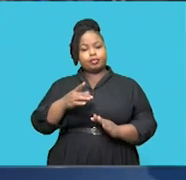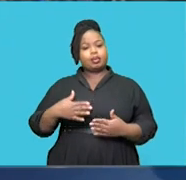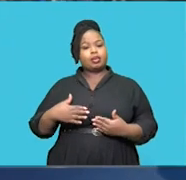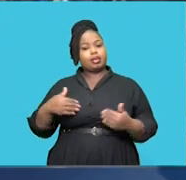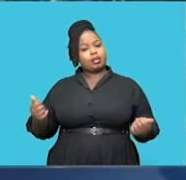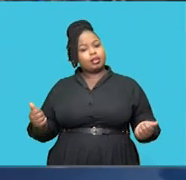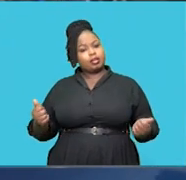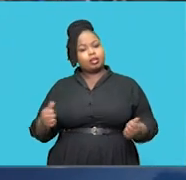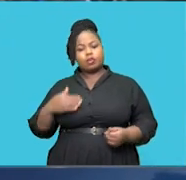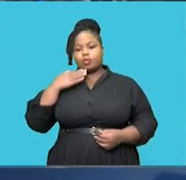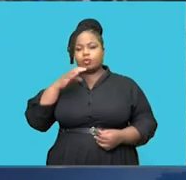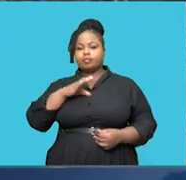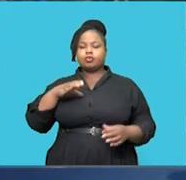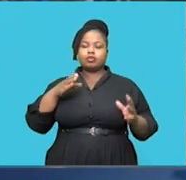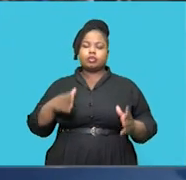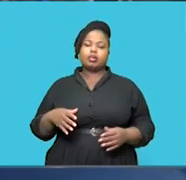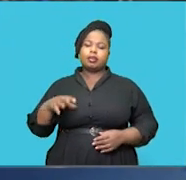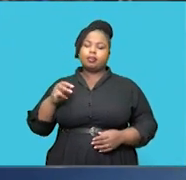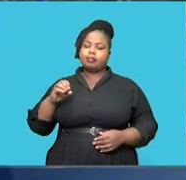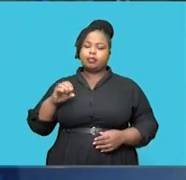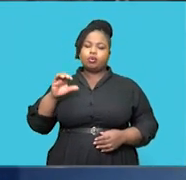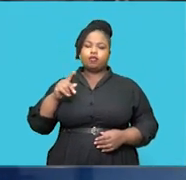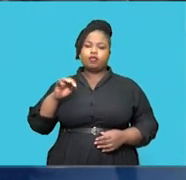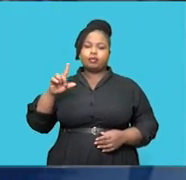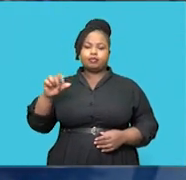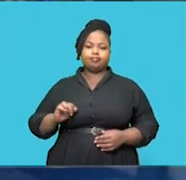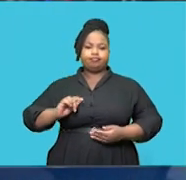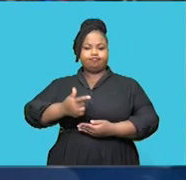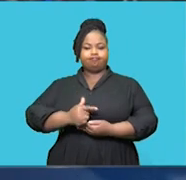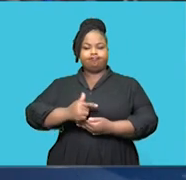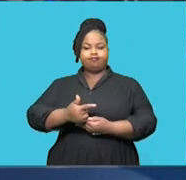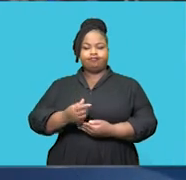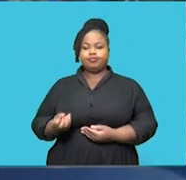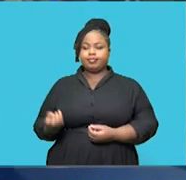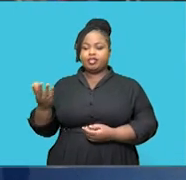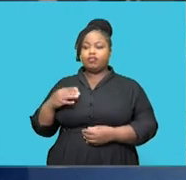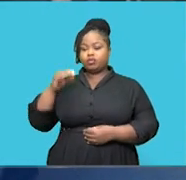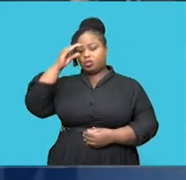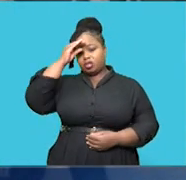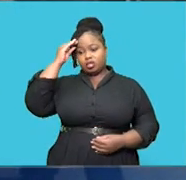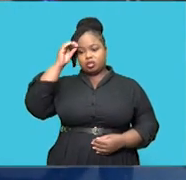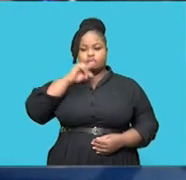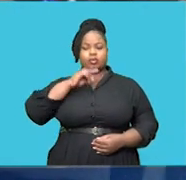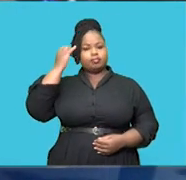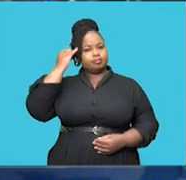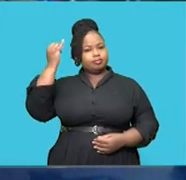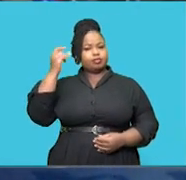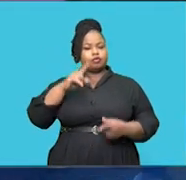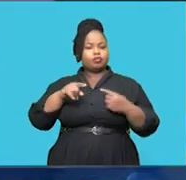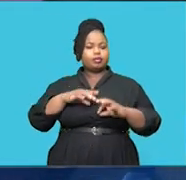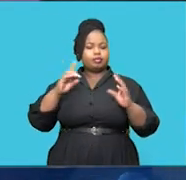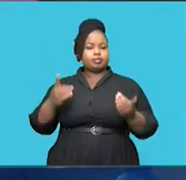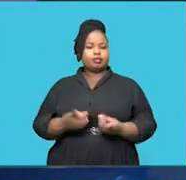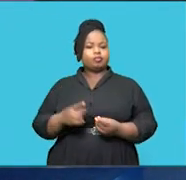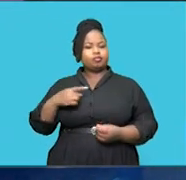Health, Councillor Ennie Makhofela, is handing over laptops to the nurses. This is part of an initiative by the department